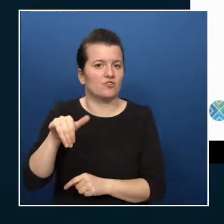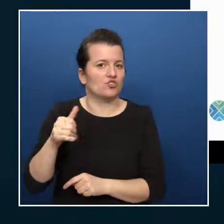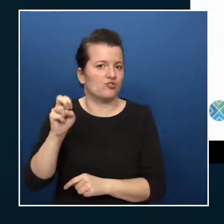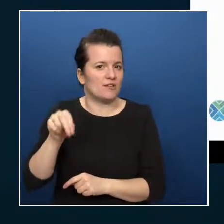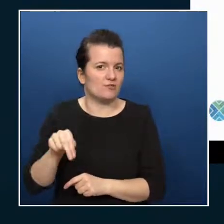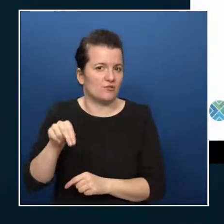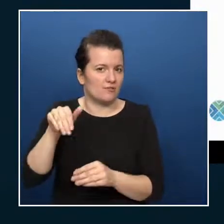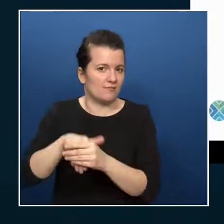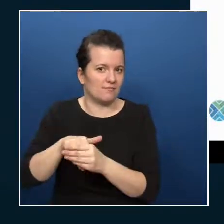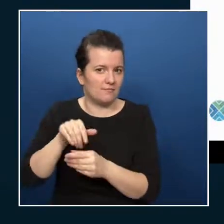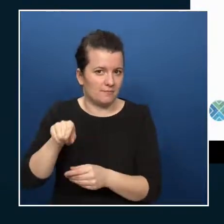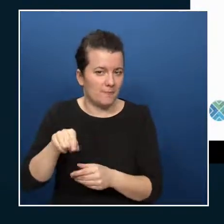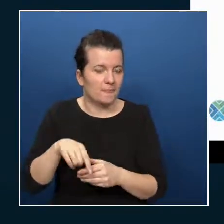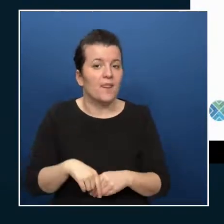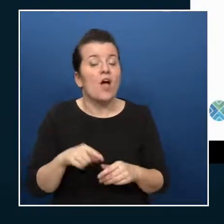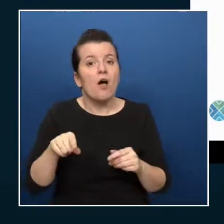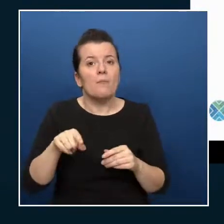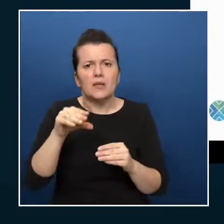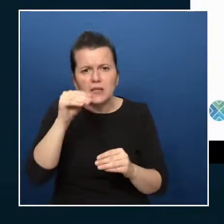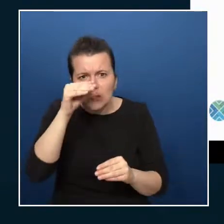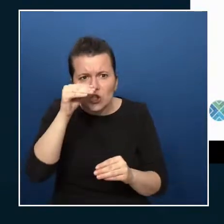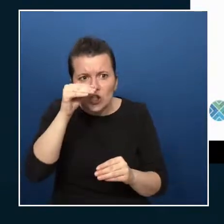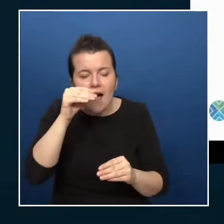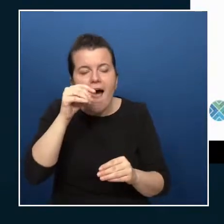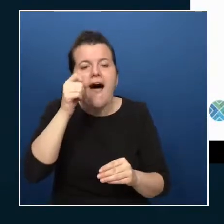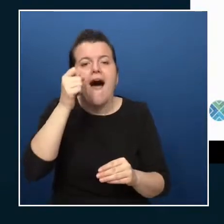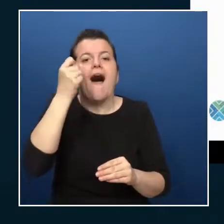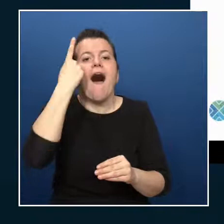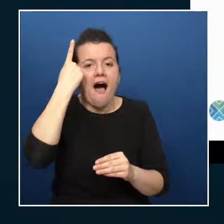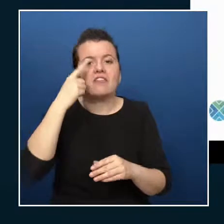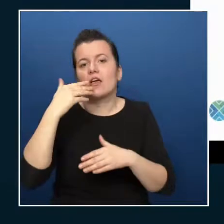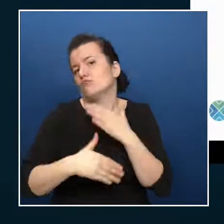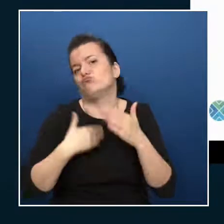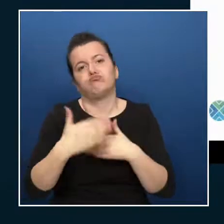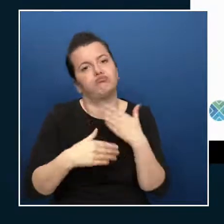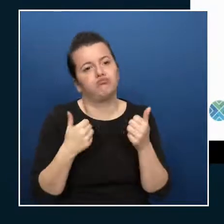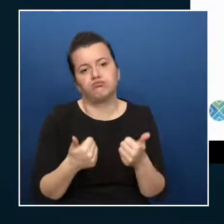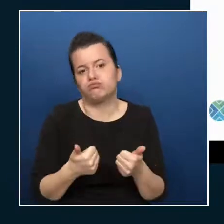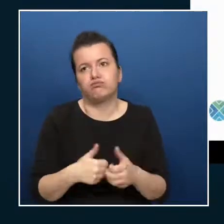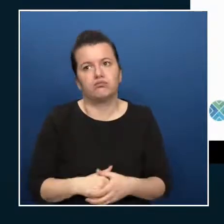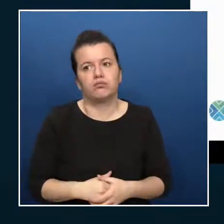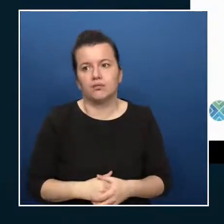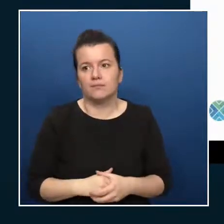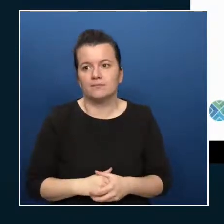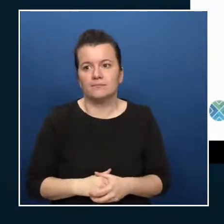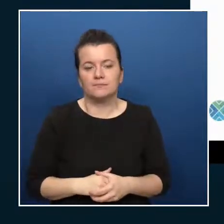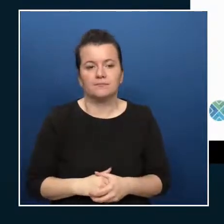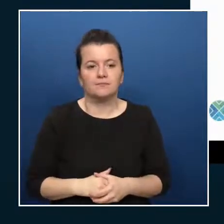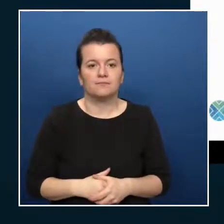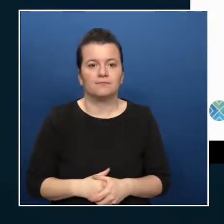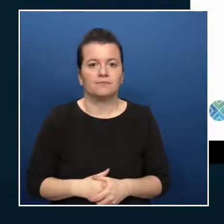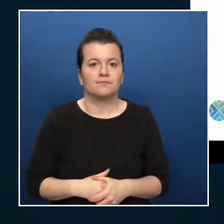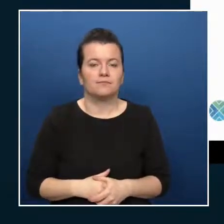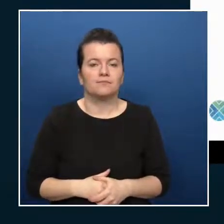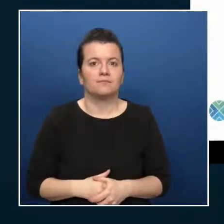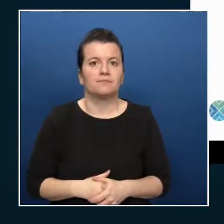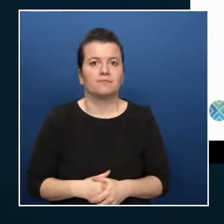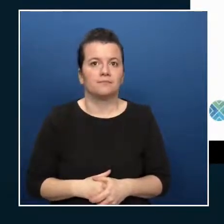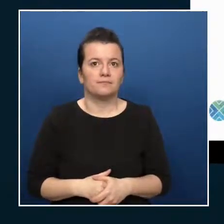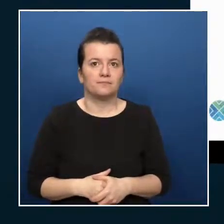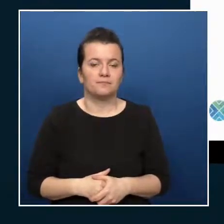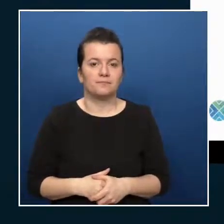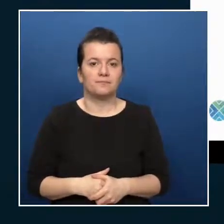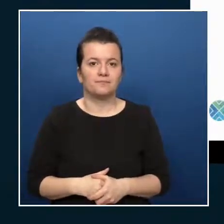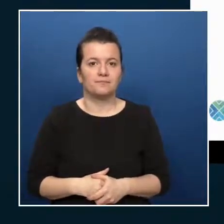learning curve, but eventually you'll get it, and you will see or harness the power of these ARM templates.